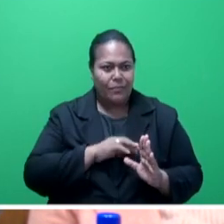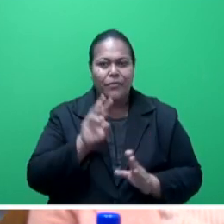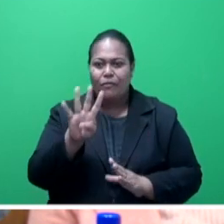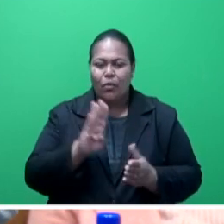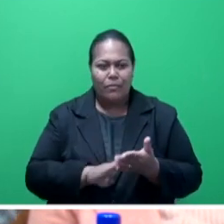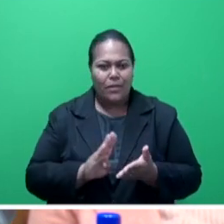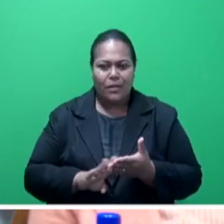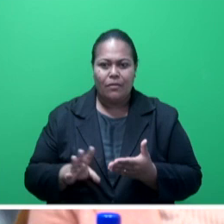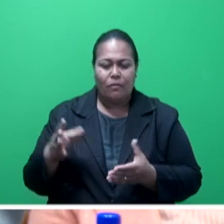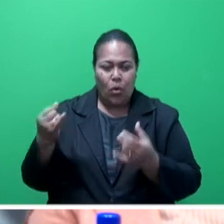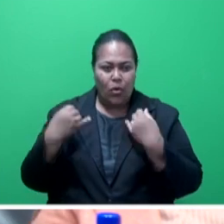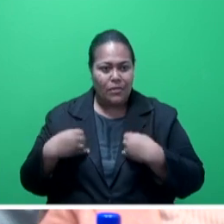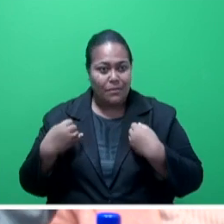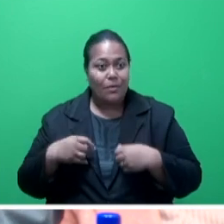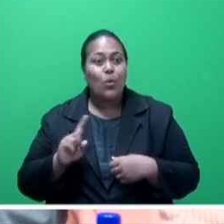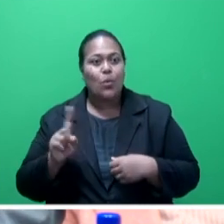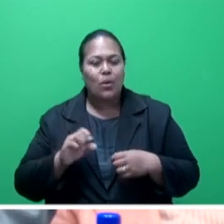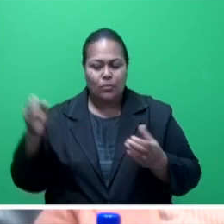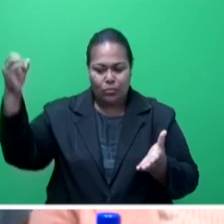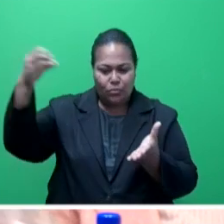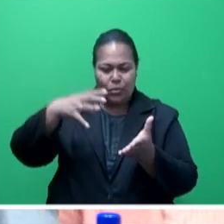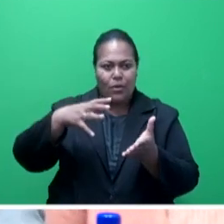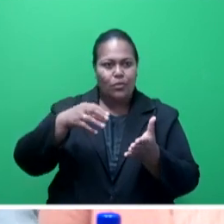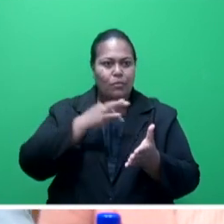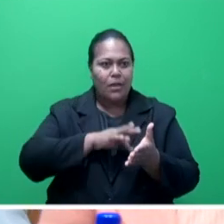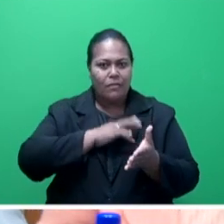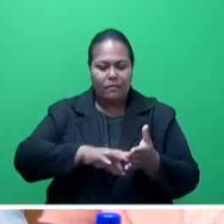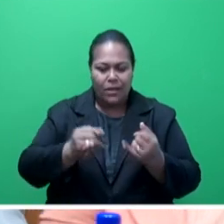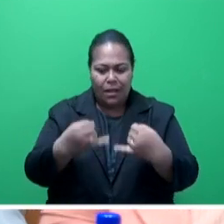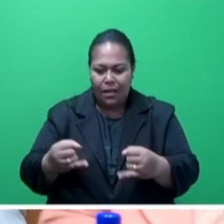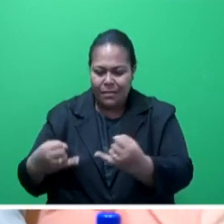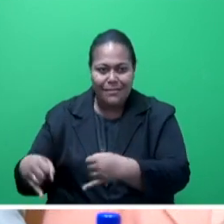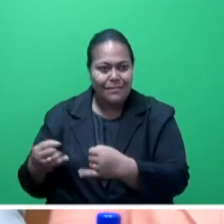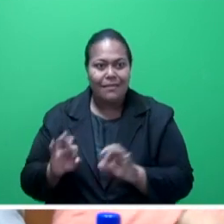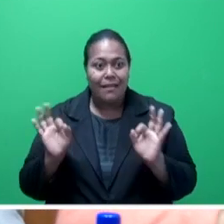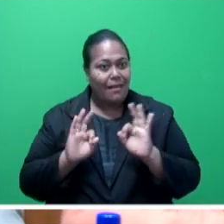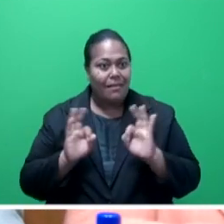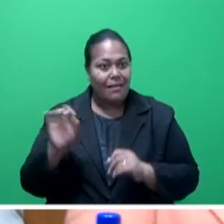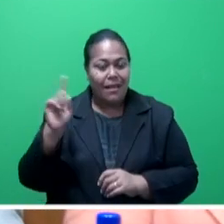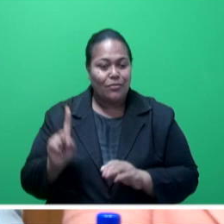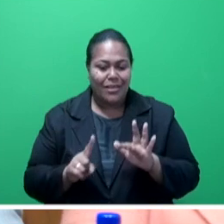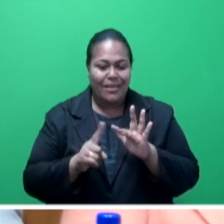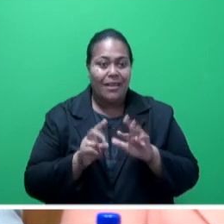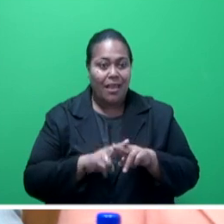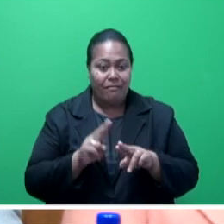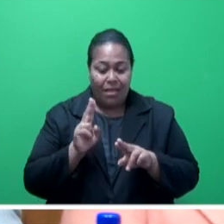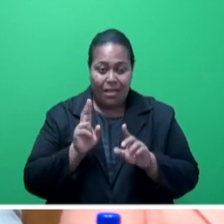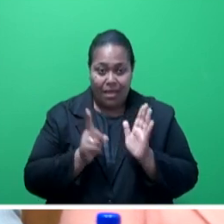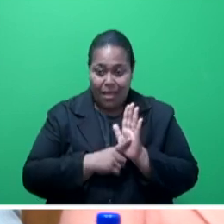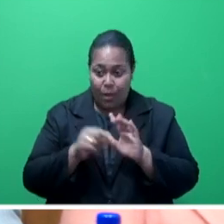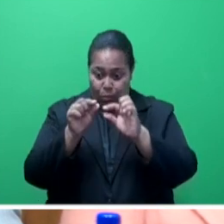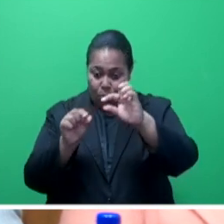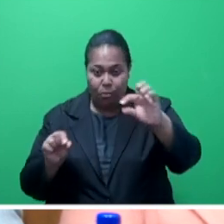systems, benefiting 1,000 homes in rural areas and maritime islands that do not have access to the EFL grid. and we are working on